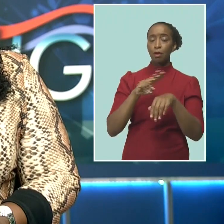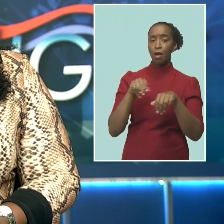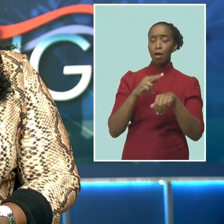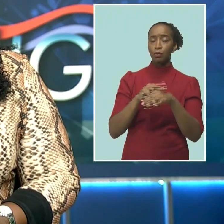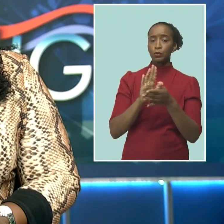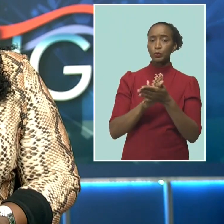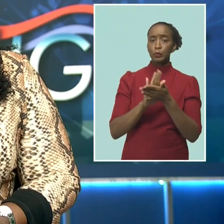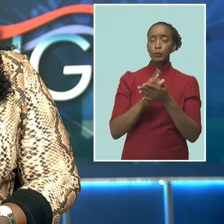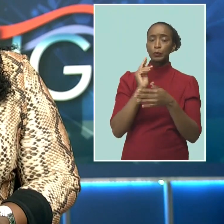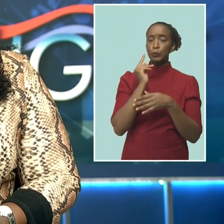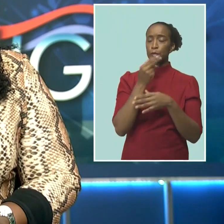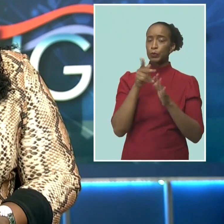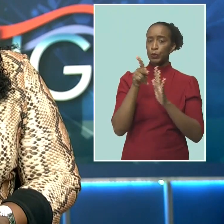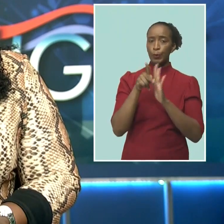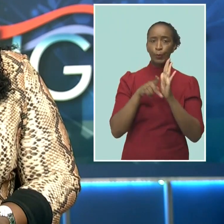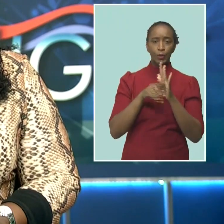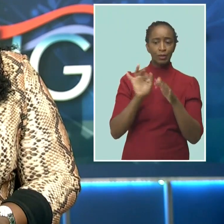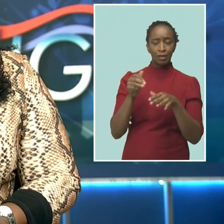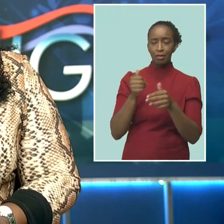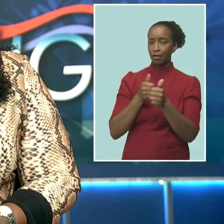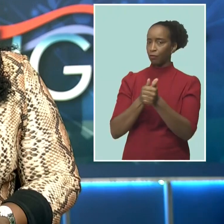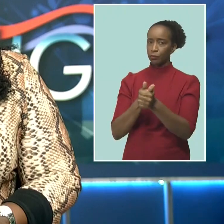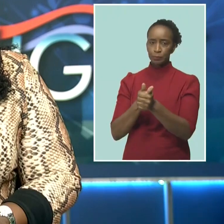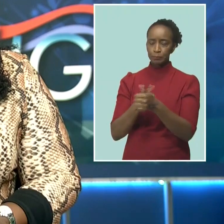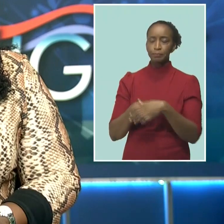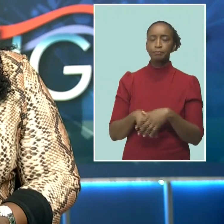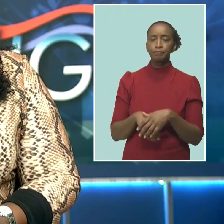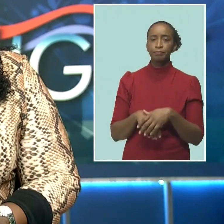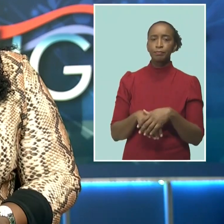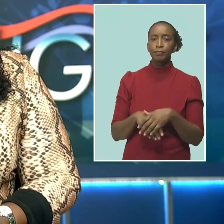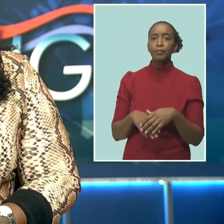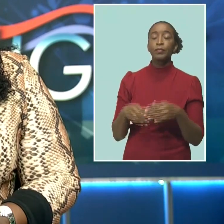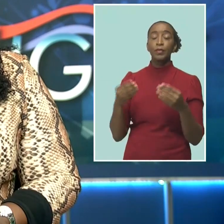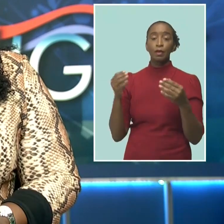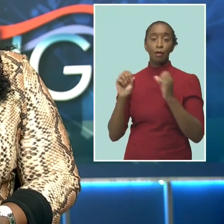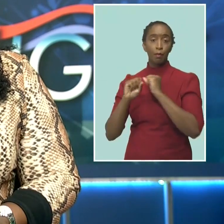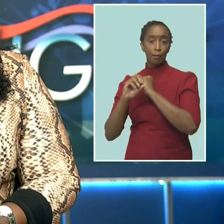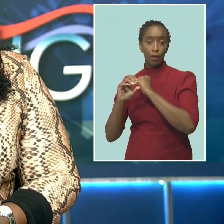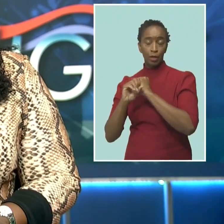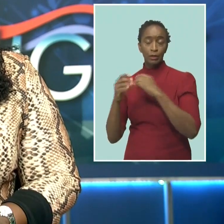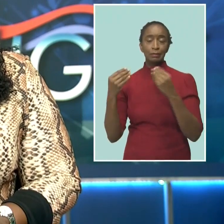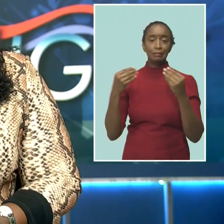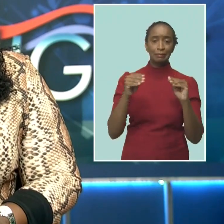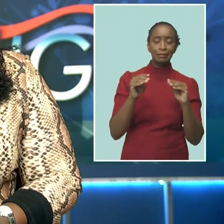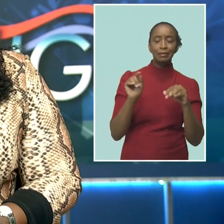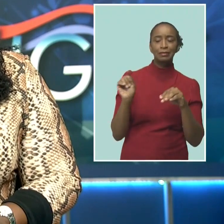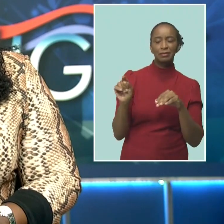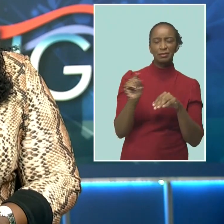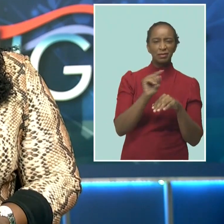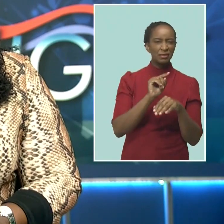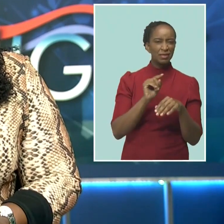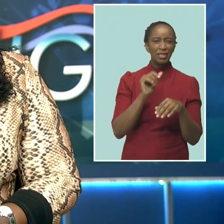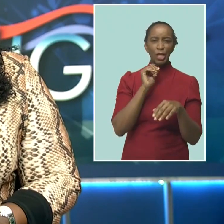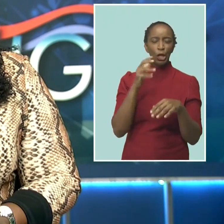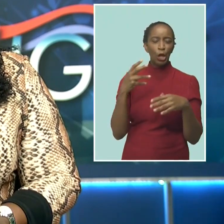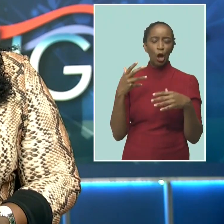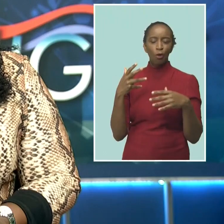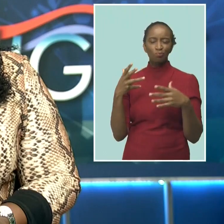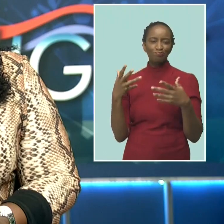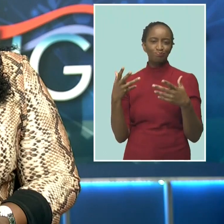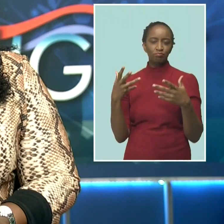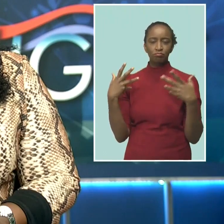suggests the marketing and sale of unhealthy beverages is still happening in and around schools. Anesta Henry has that